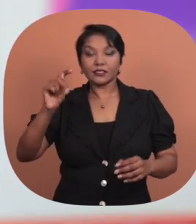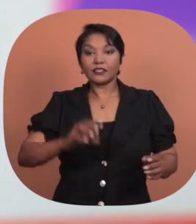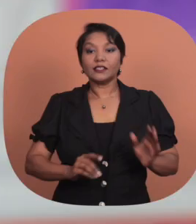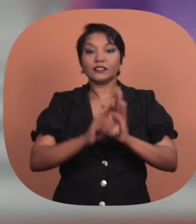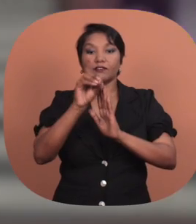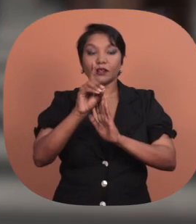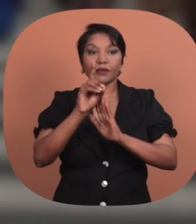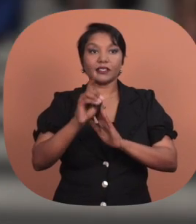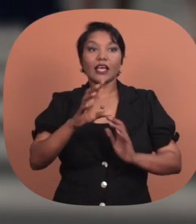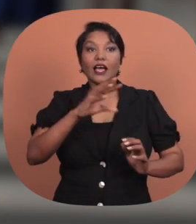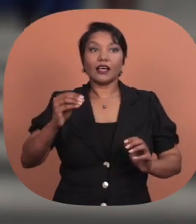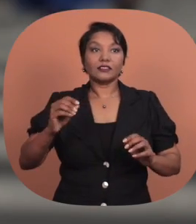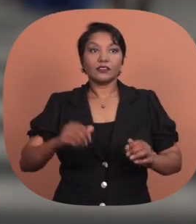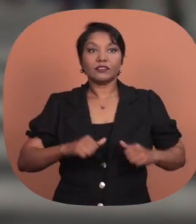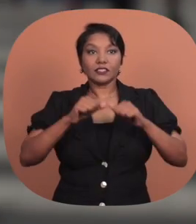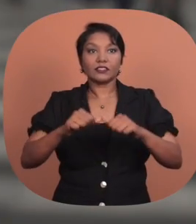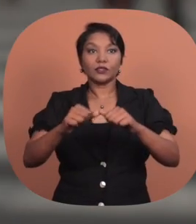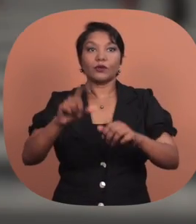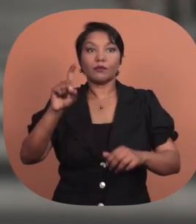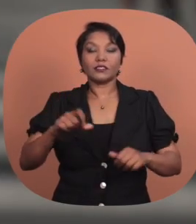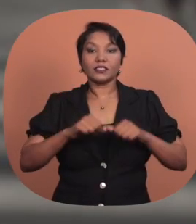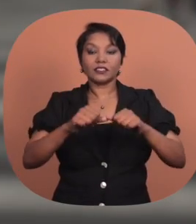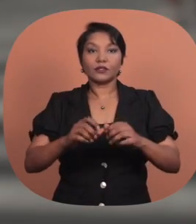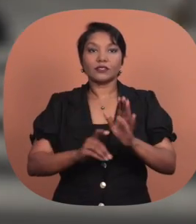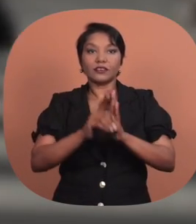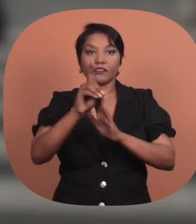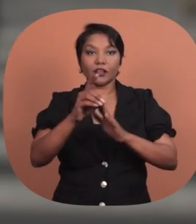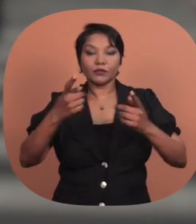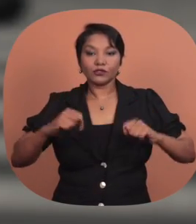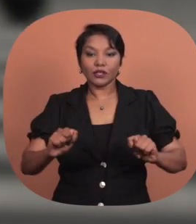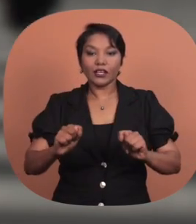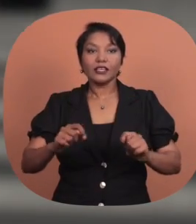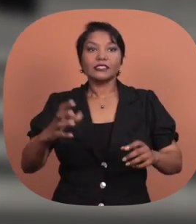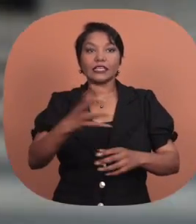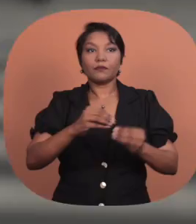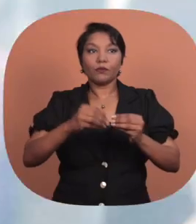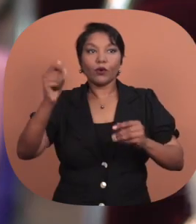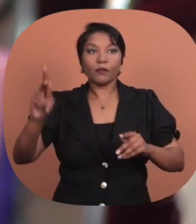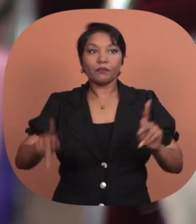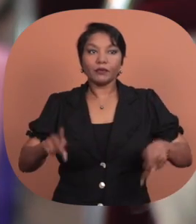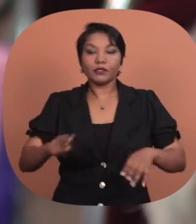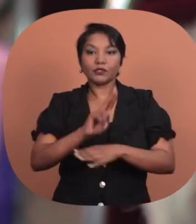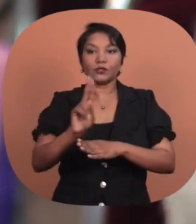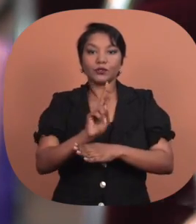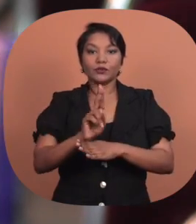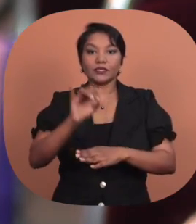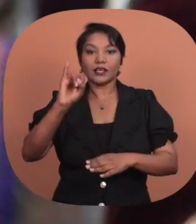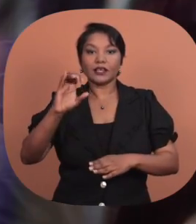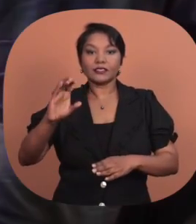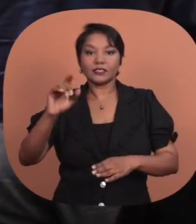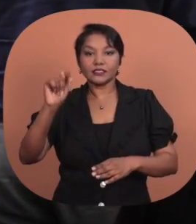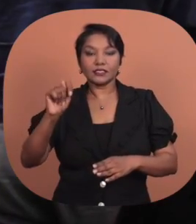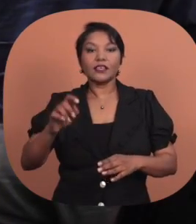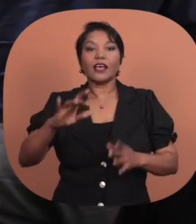ICT ecosystem to achieve higher levels of usage and in so doing, bridge the digital divide. Another featured